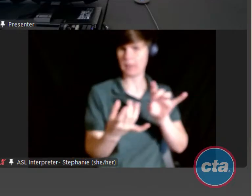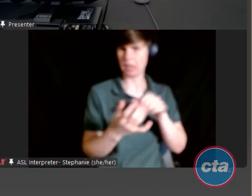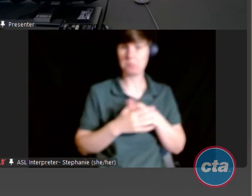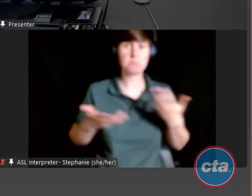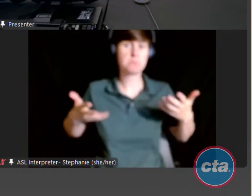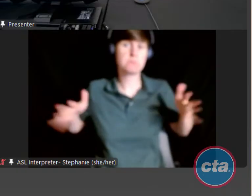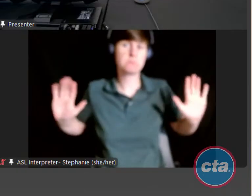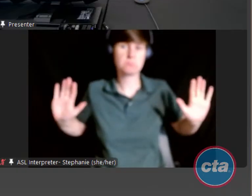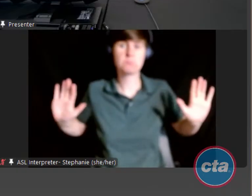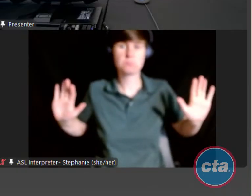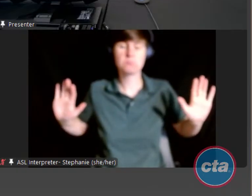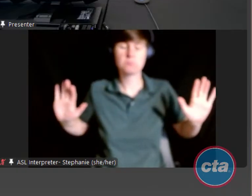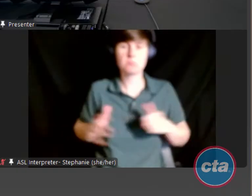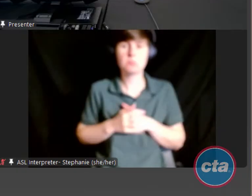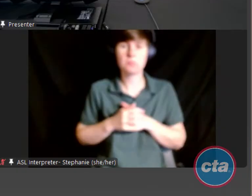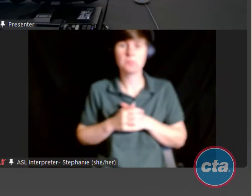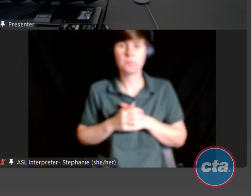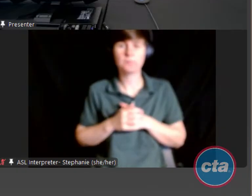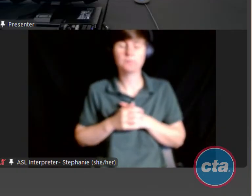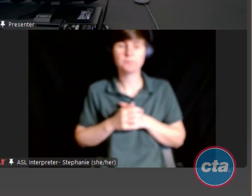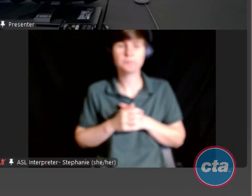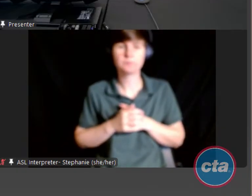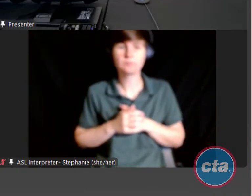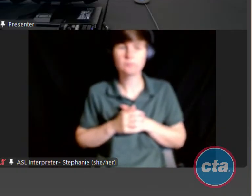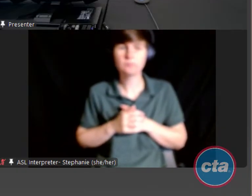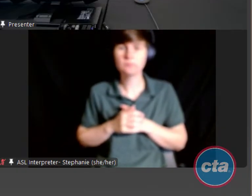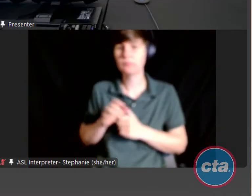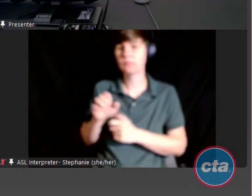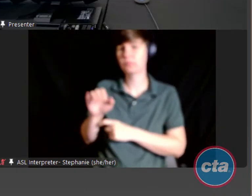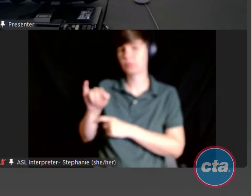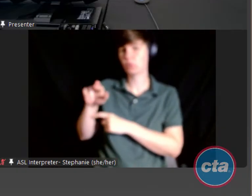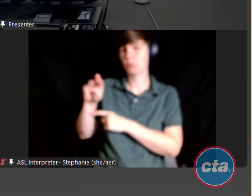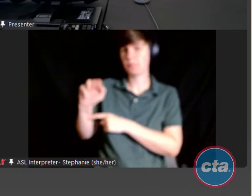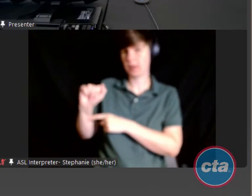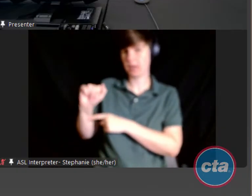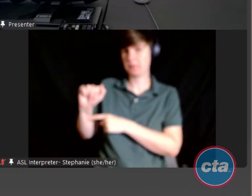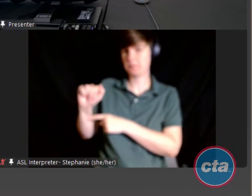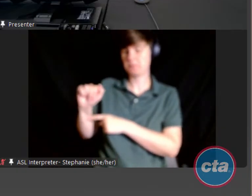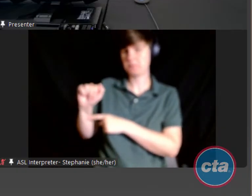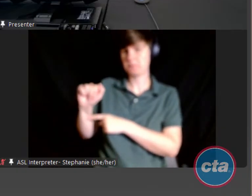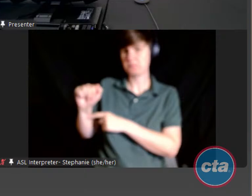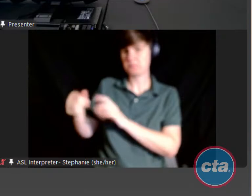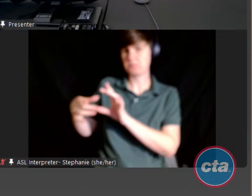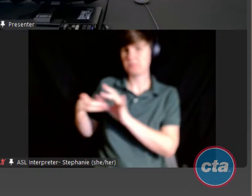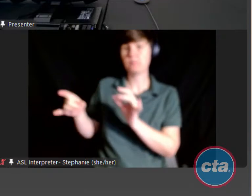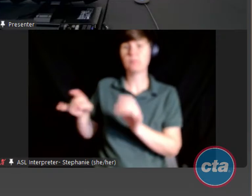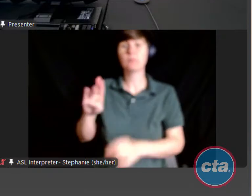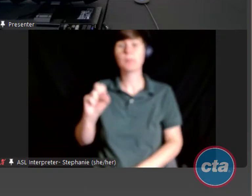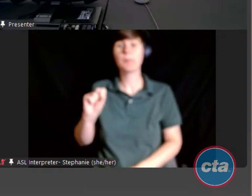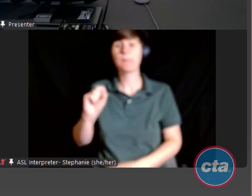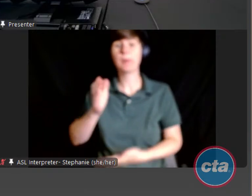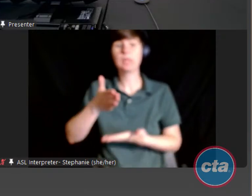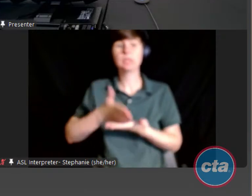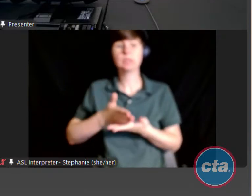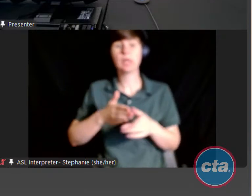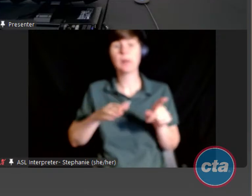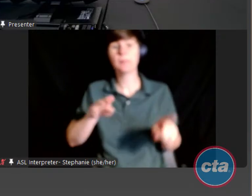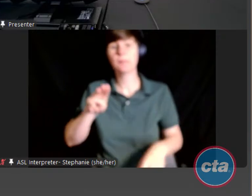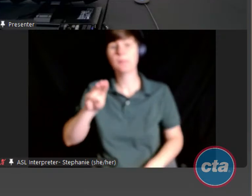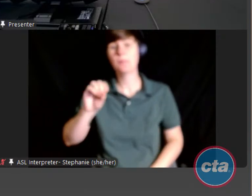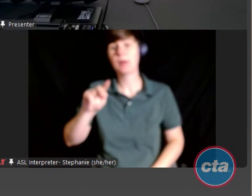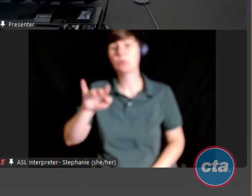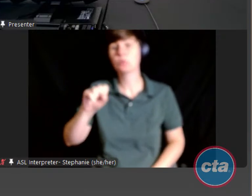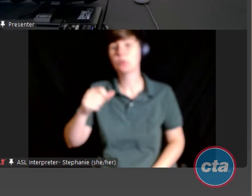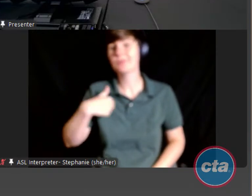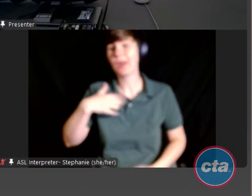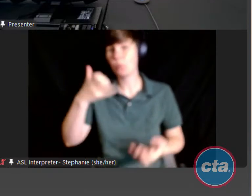have. As Irma mentioned, there's that bus stop at Broadway and Montrose. Just wanted to flag that